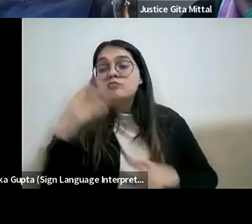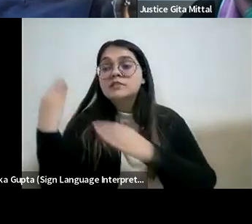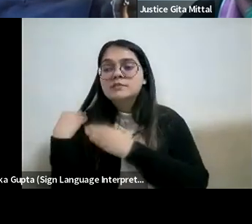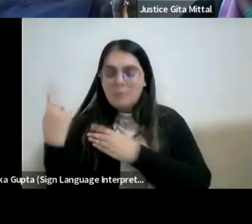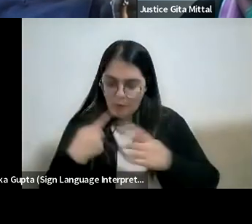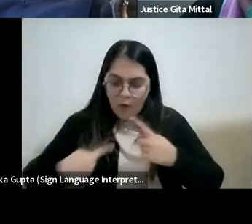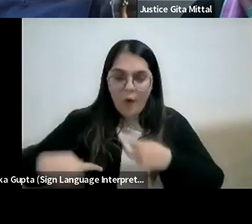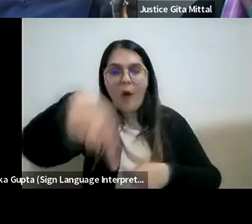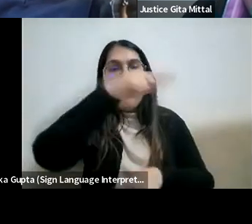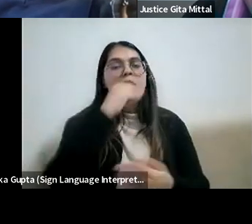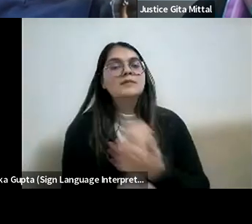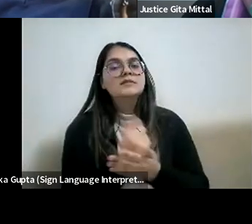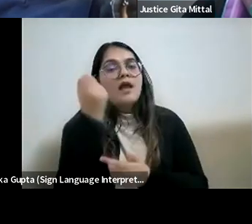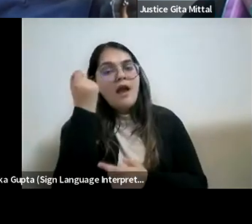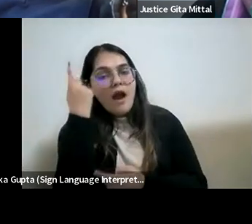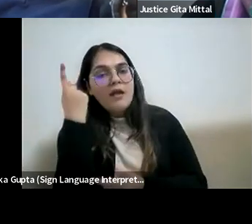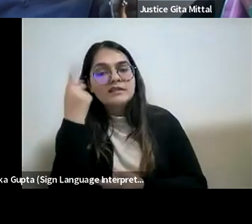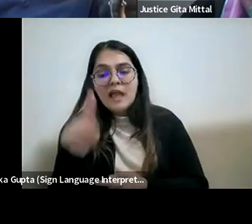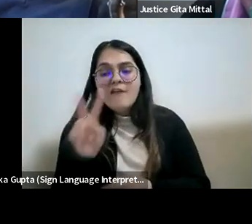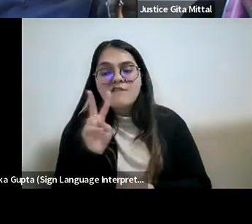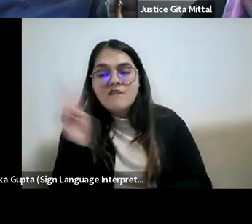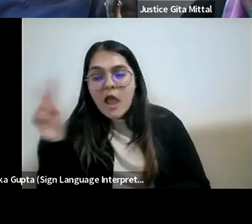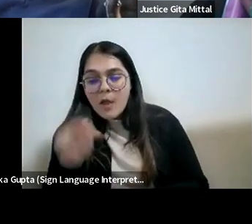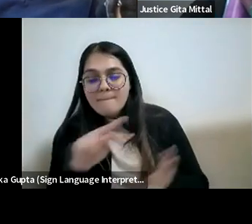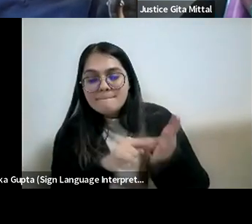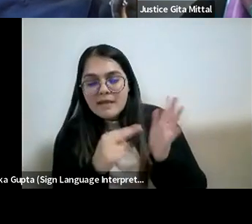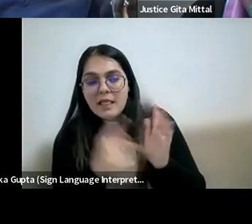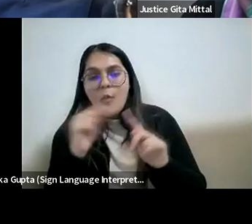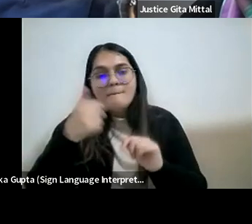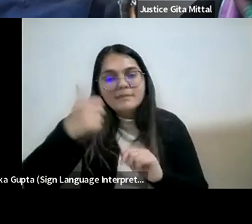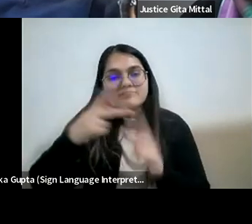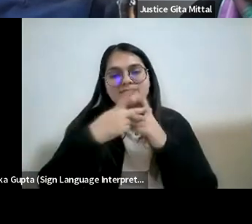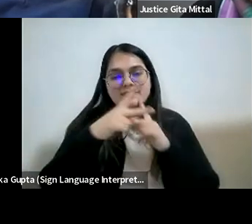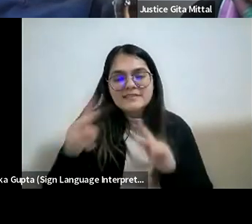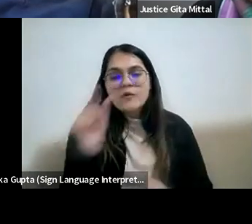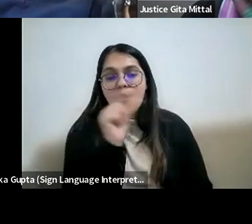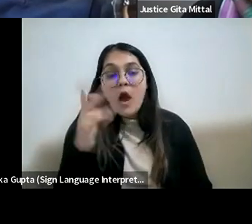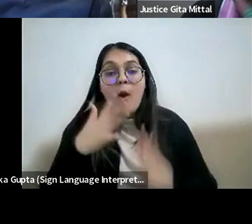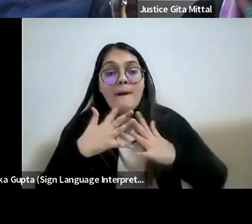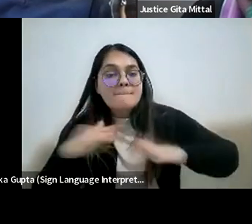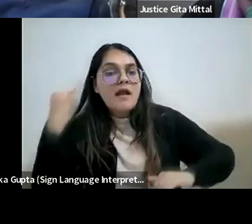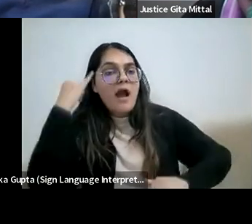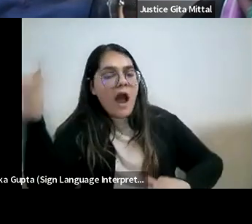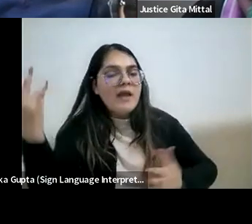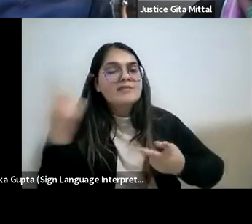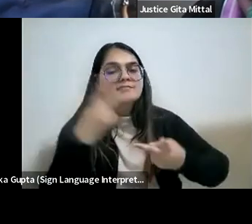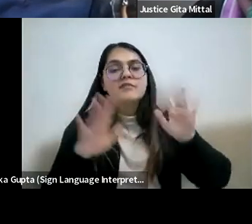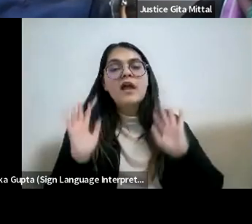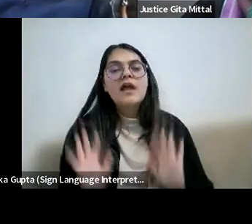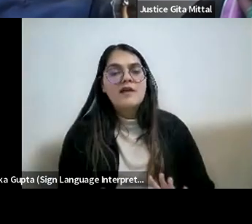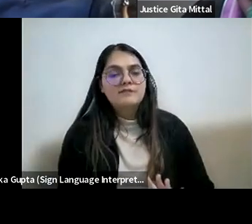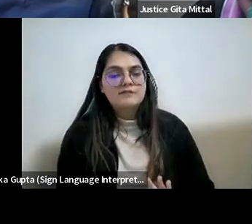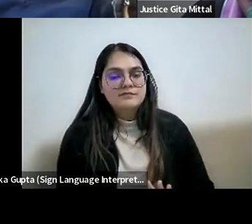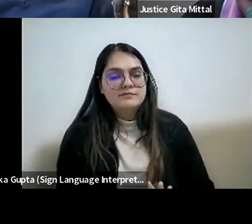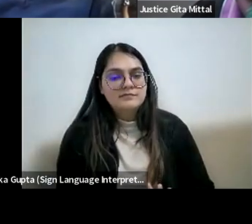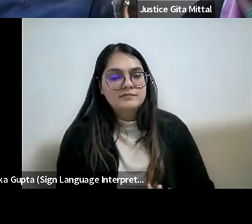to understand and internalize the values, the principles, and the big ideas that our constitution enshrines. And